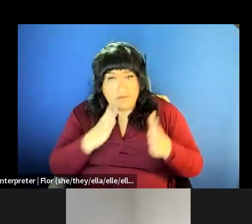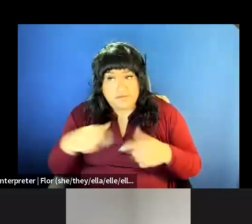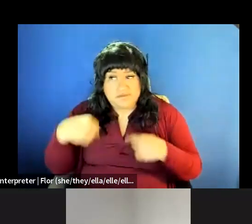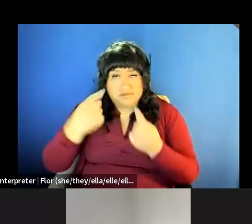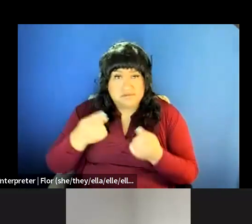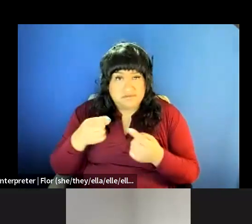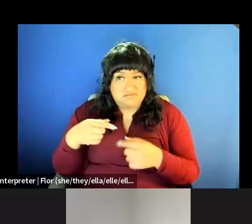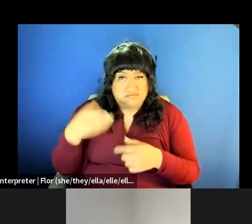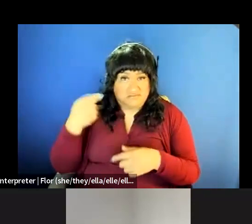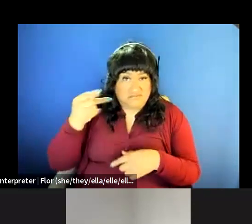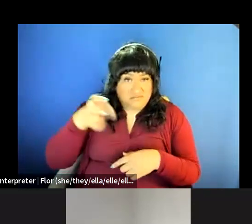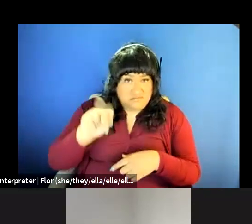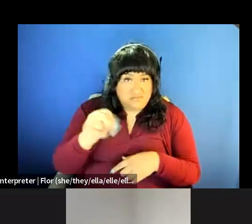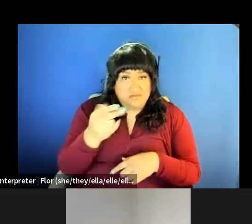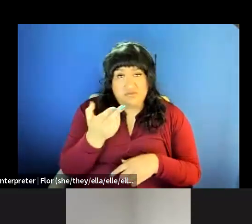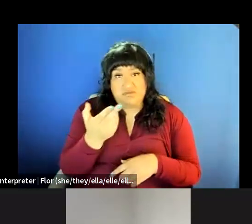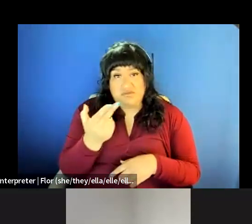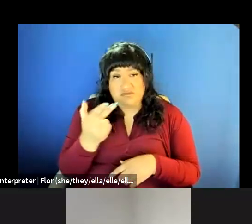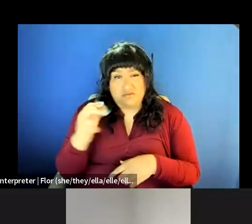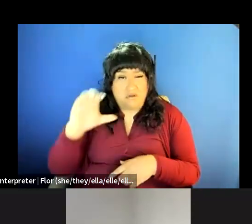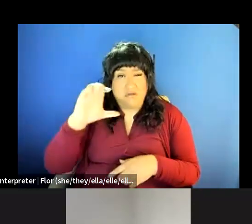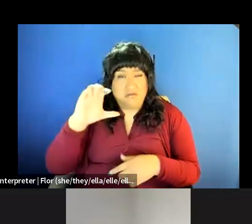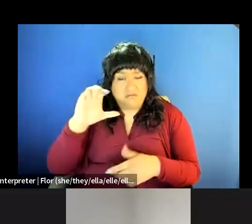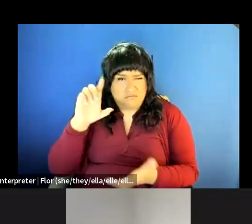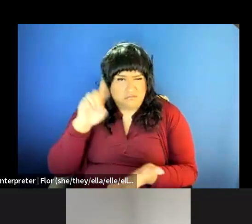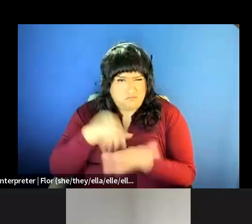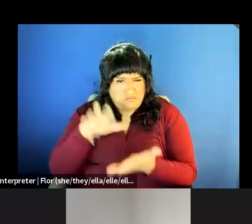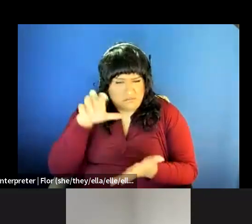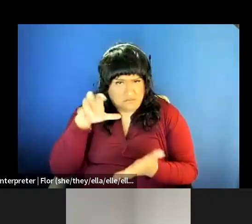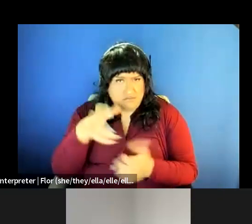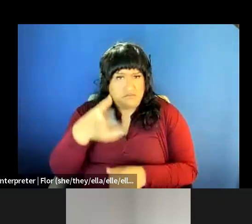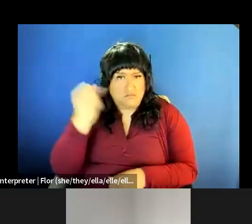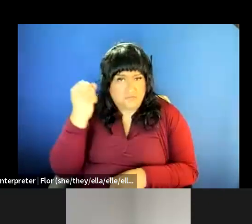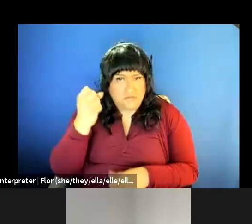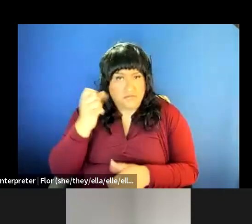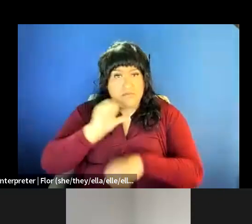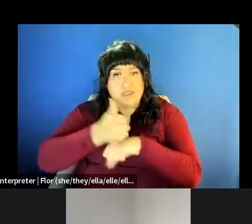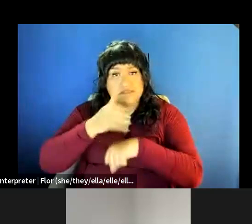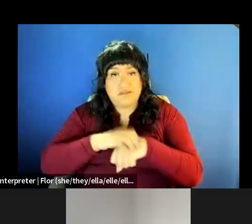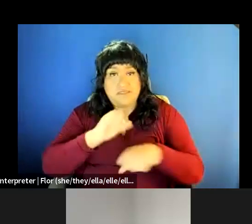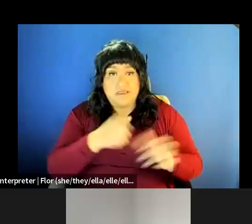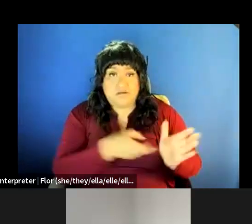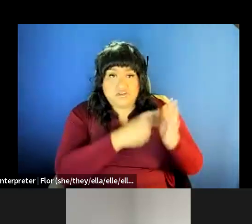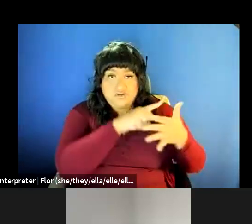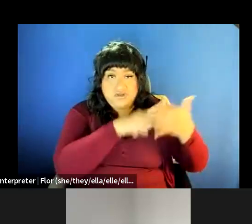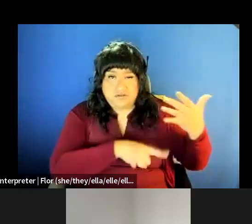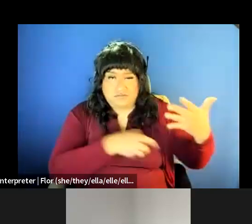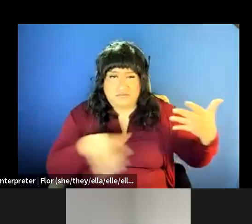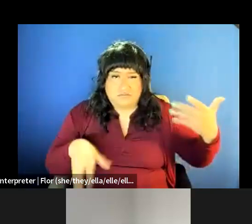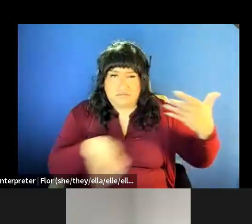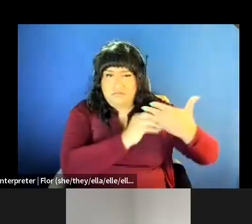occurred of people based on something they call the expanded criteria of someone looking like they